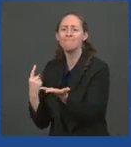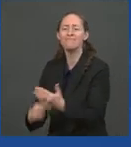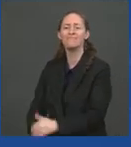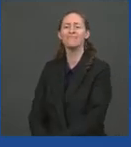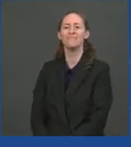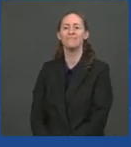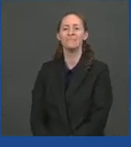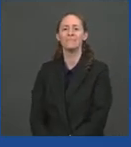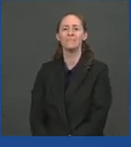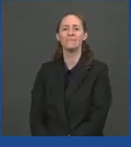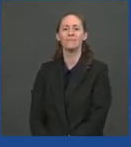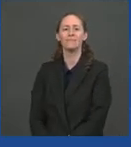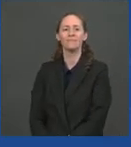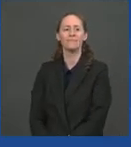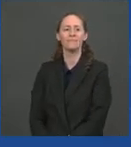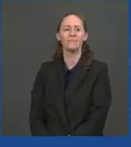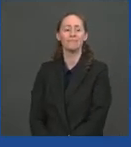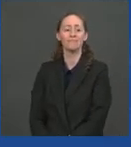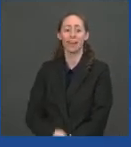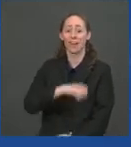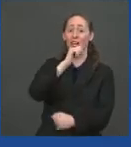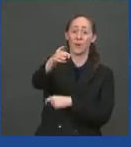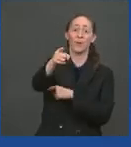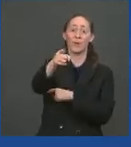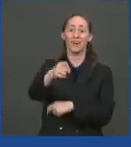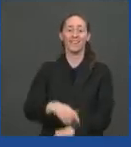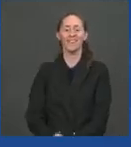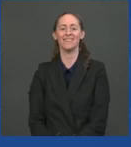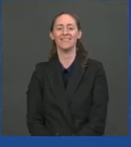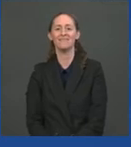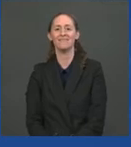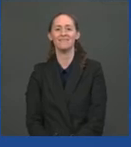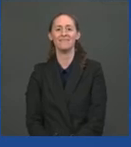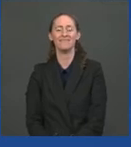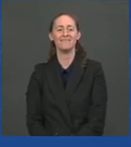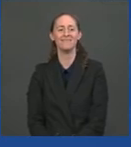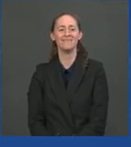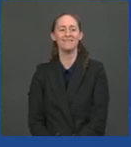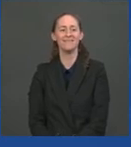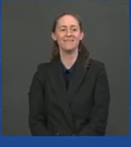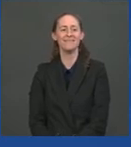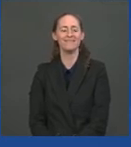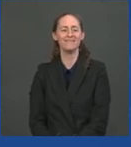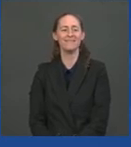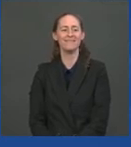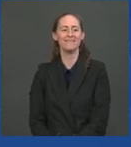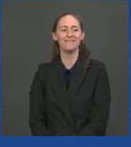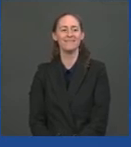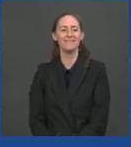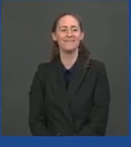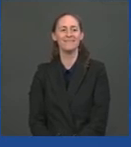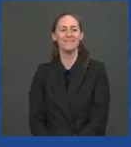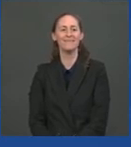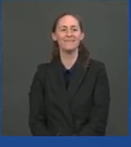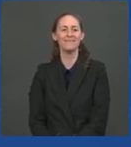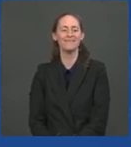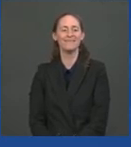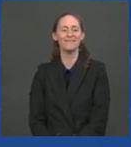joking. I know. I get you guys confused, you know? Come on.